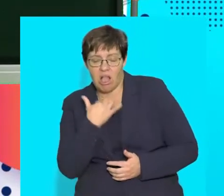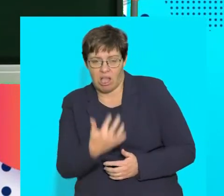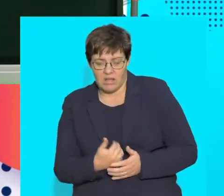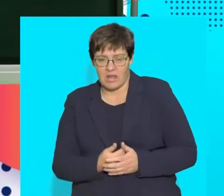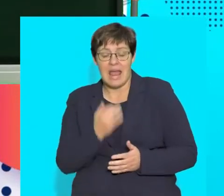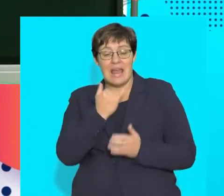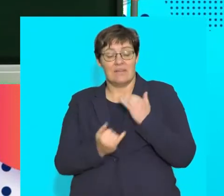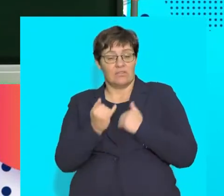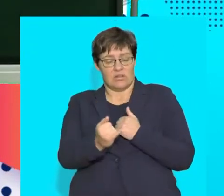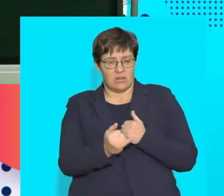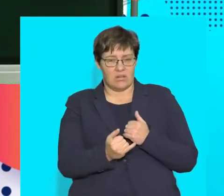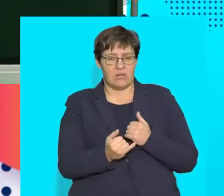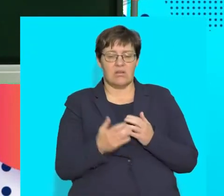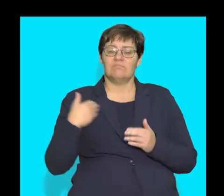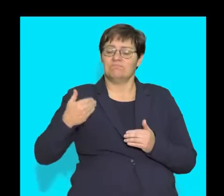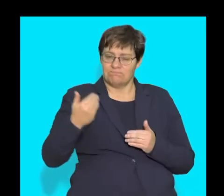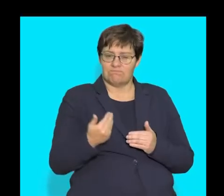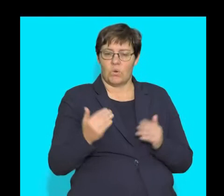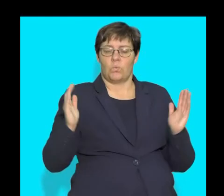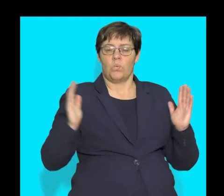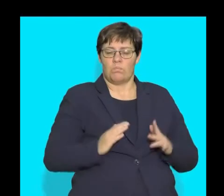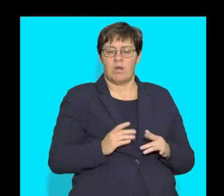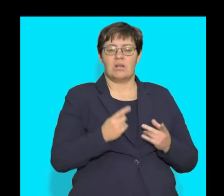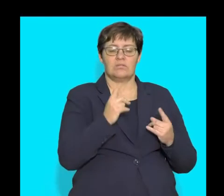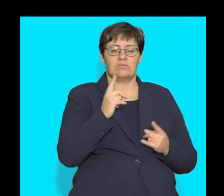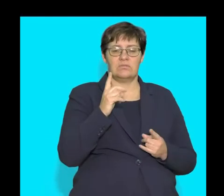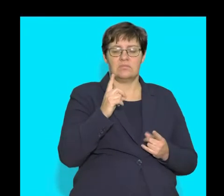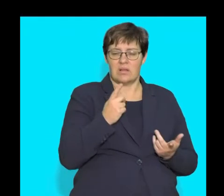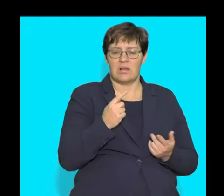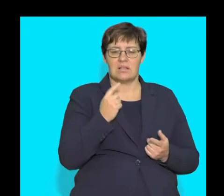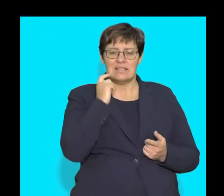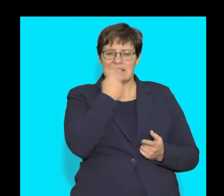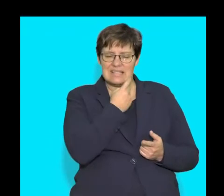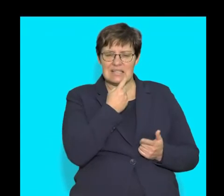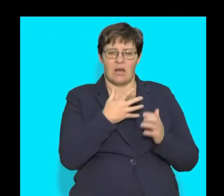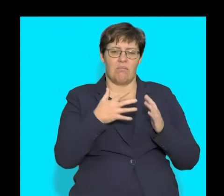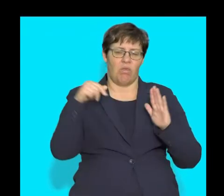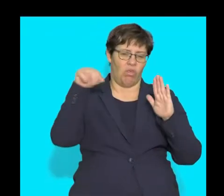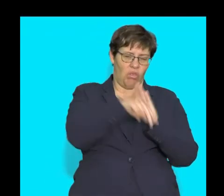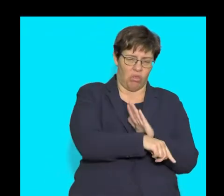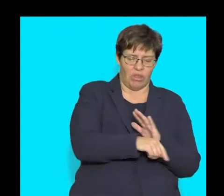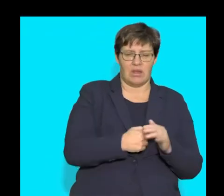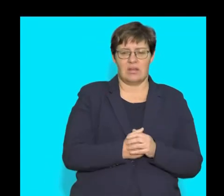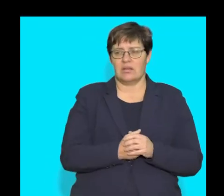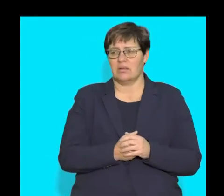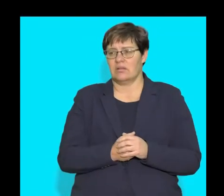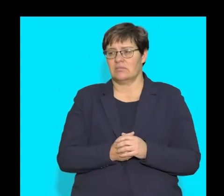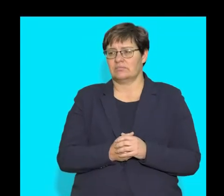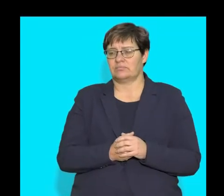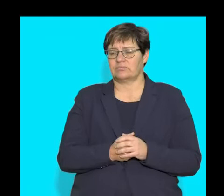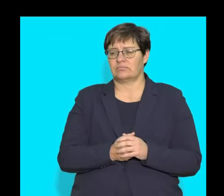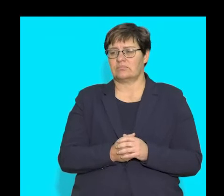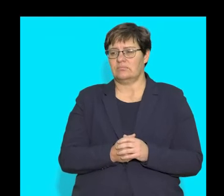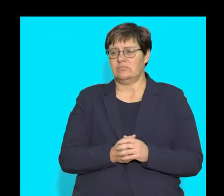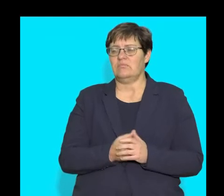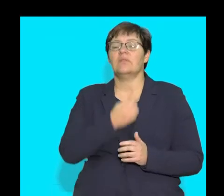induce vomiting. These individuals often are dehydrated, show tooth decay, there